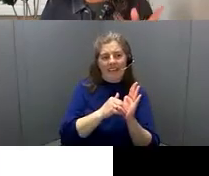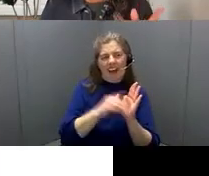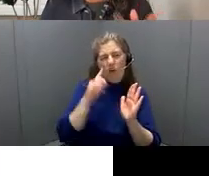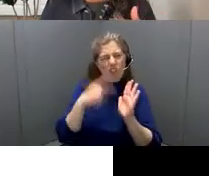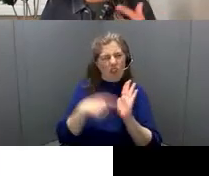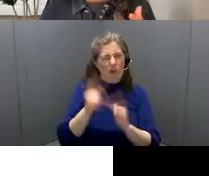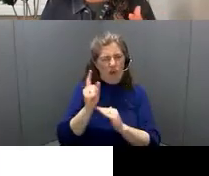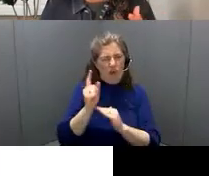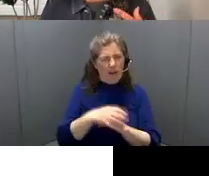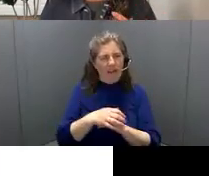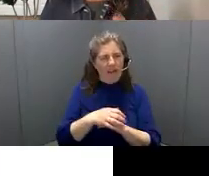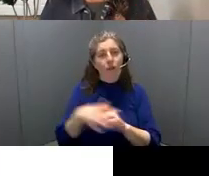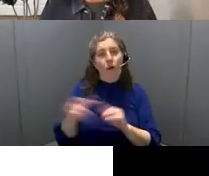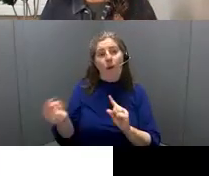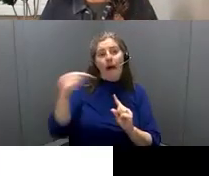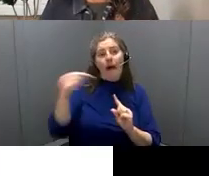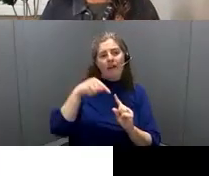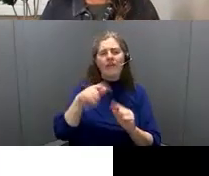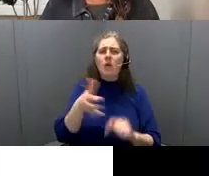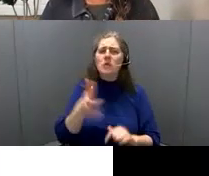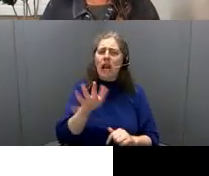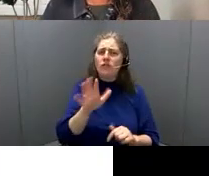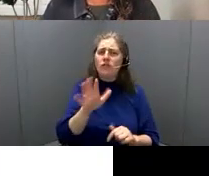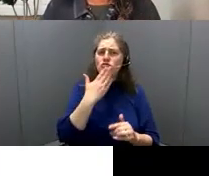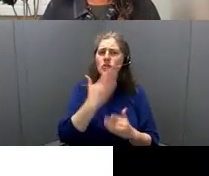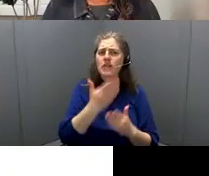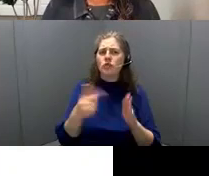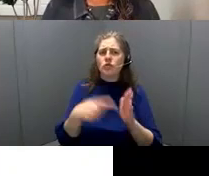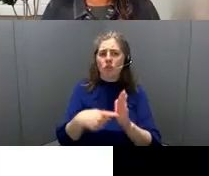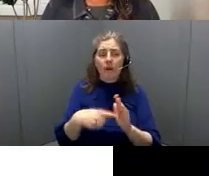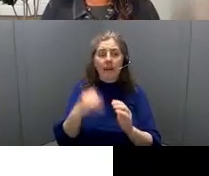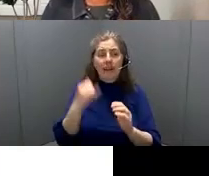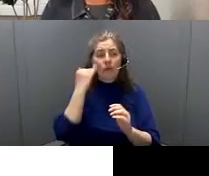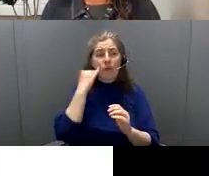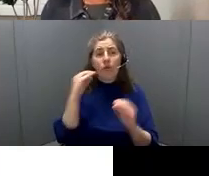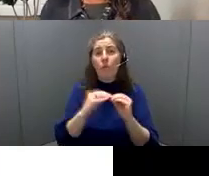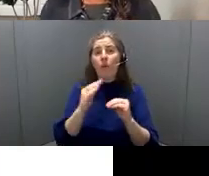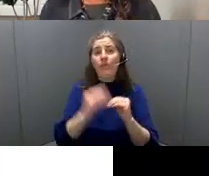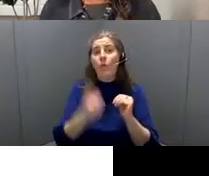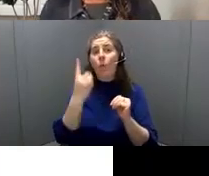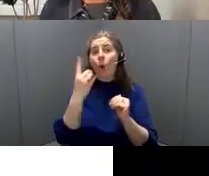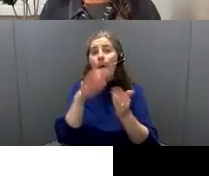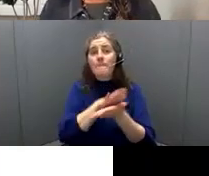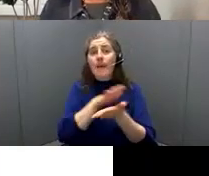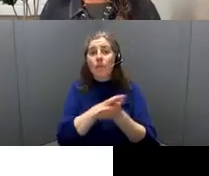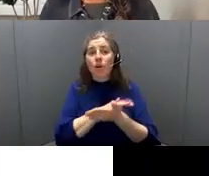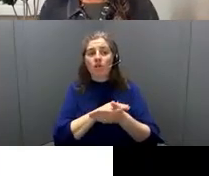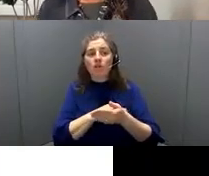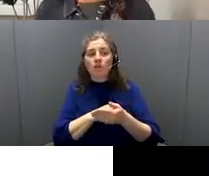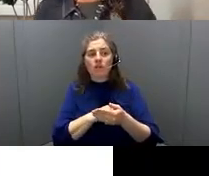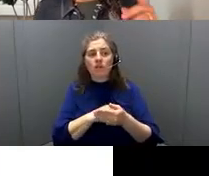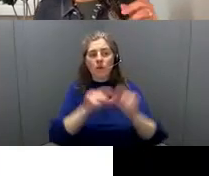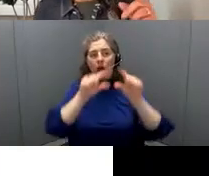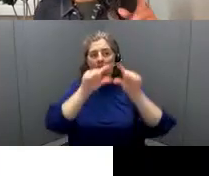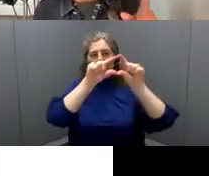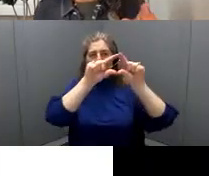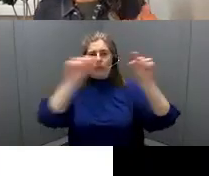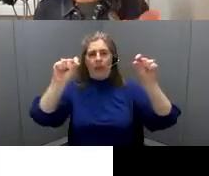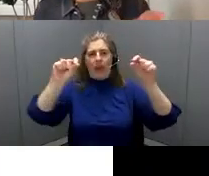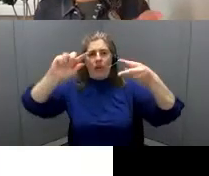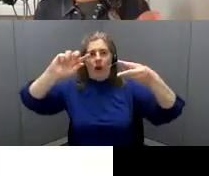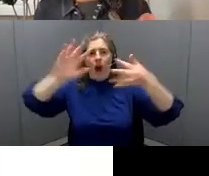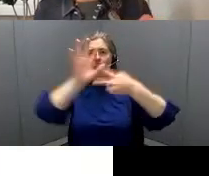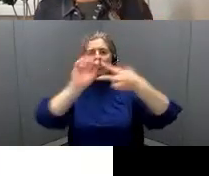moment. Back to that was kind of a good thing to show you. If you have more than one paper, you're going to have toggle